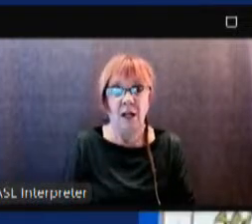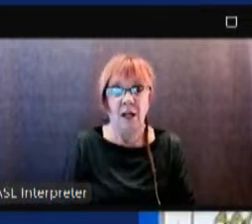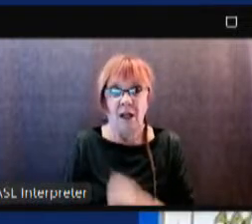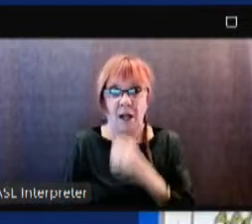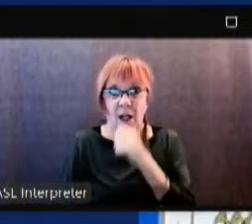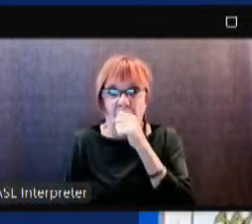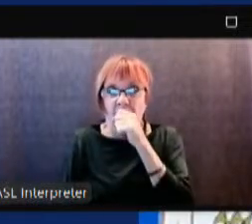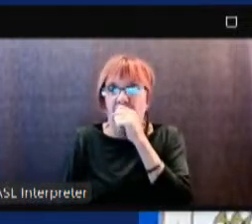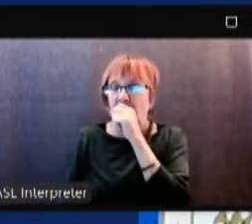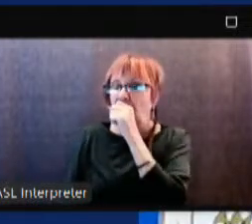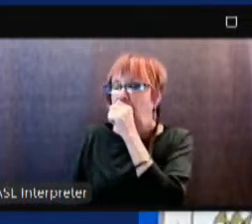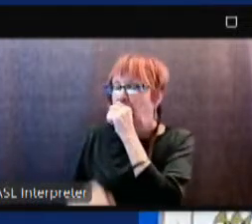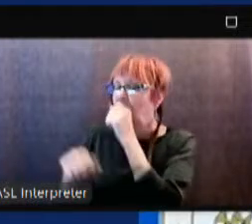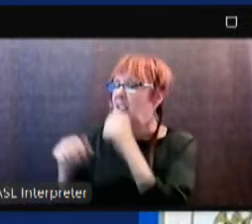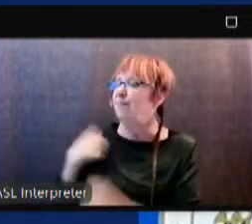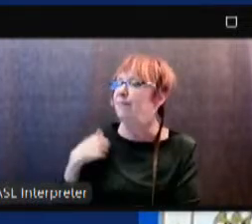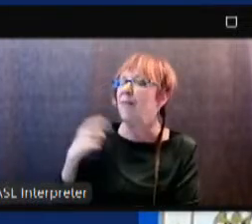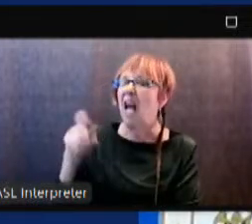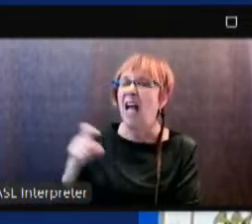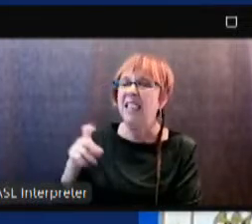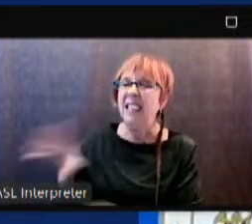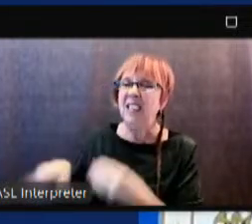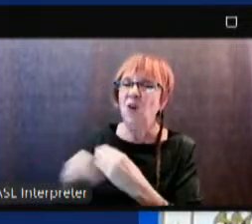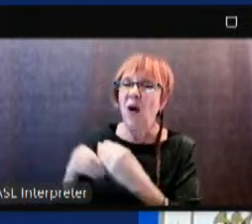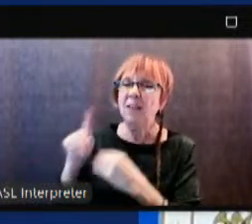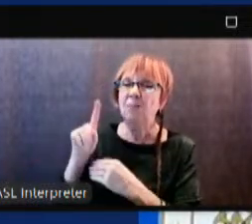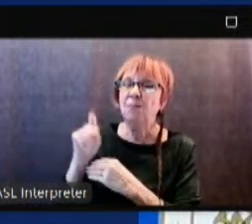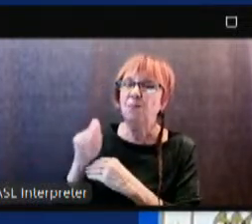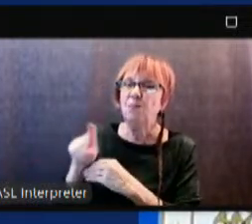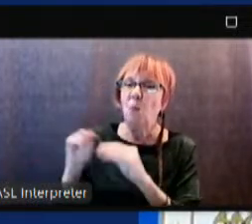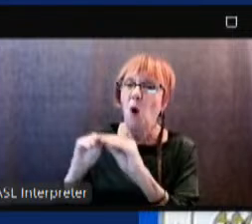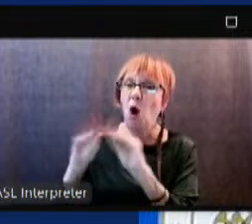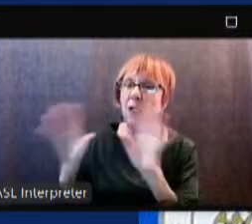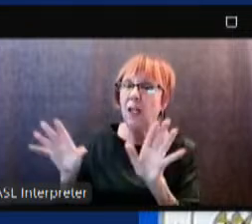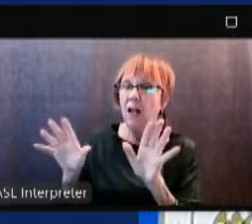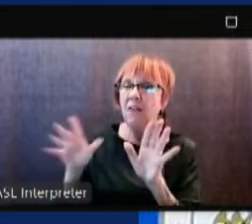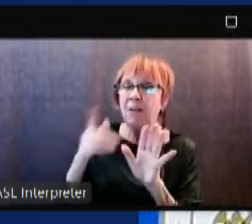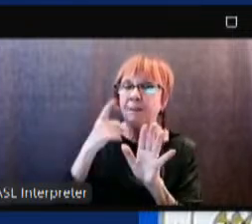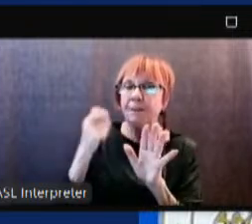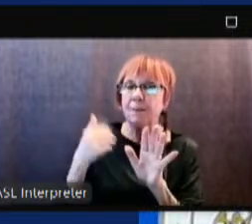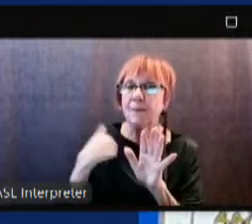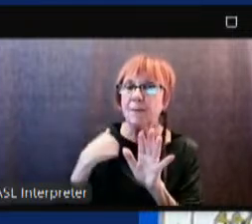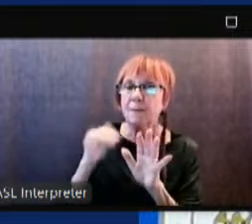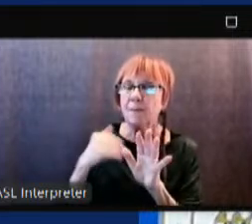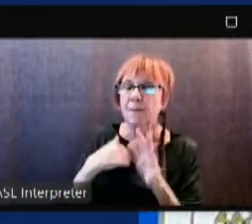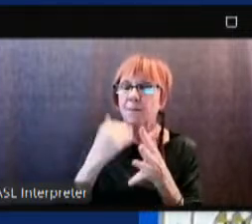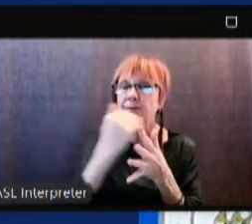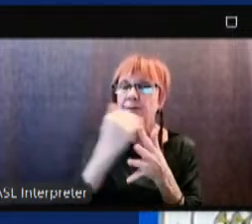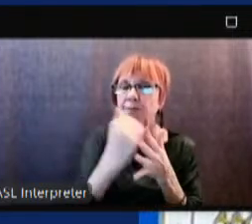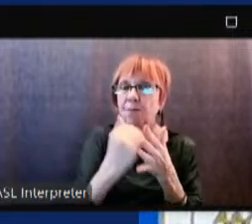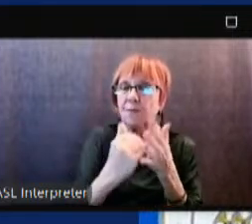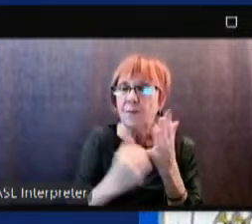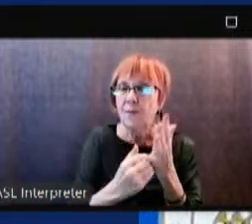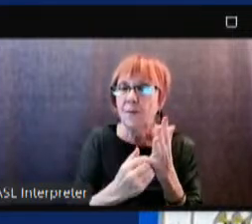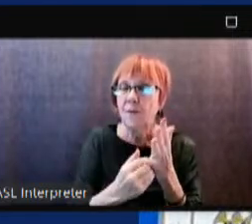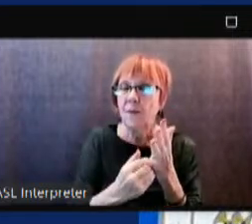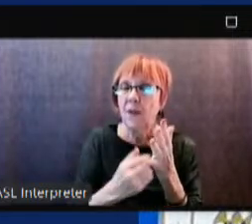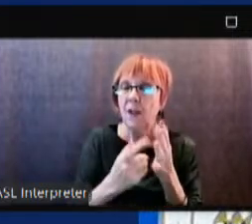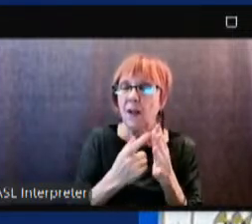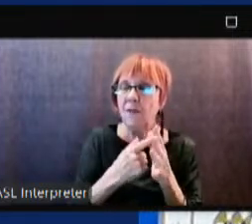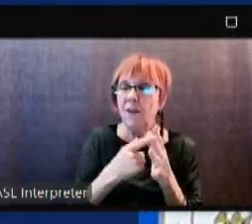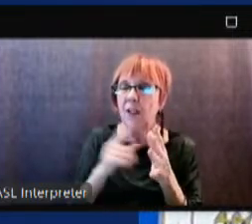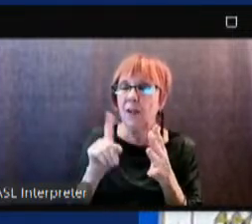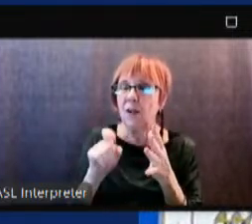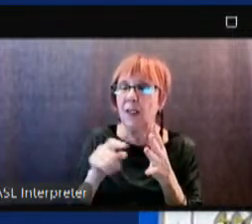Sid, I want to follow up just a little bit of a clarification there, because I have also the list of the original questions. And here,